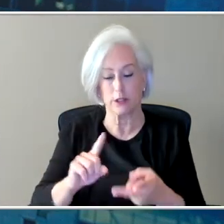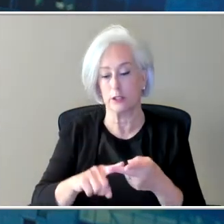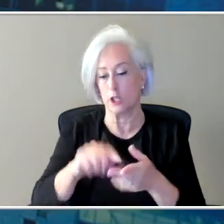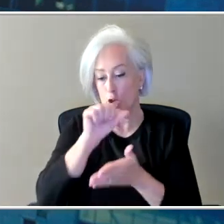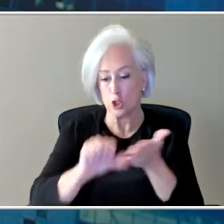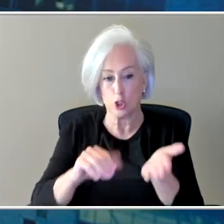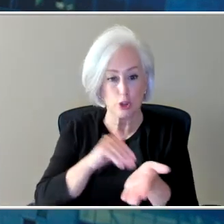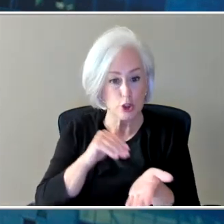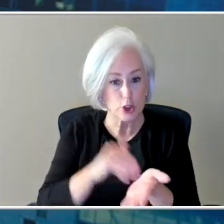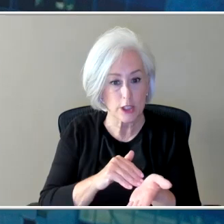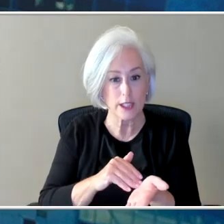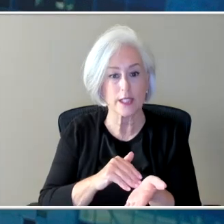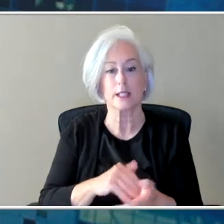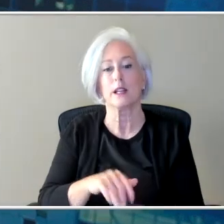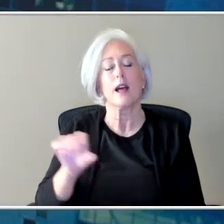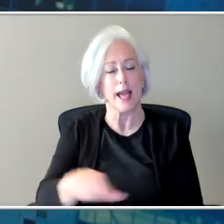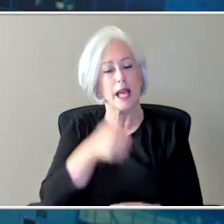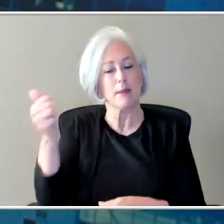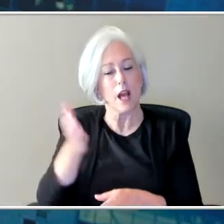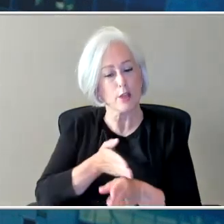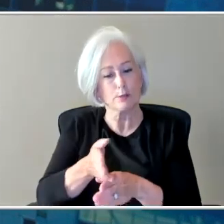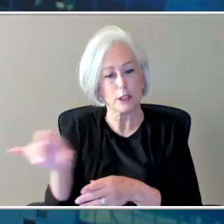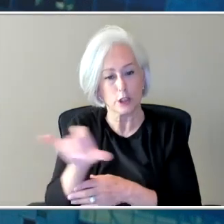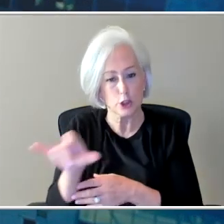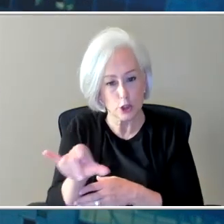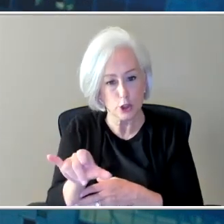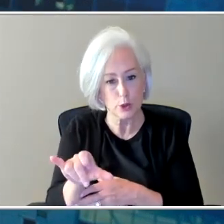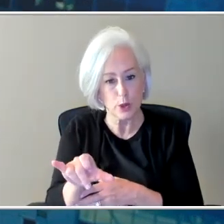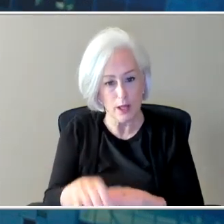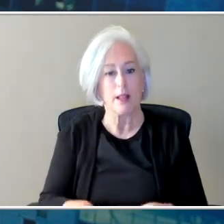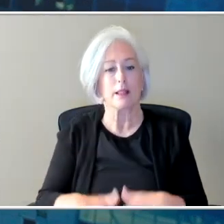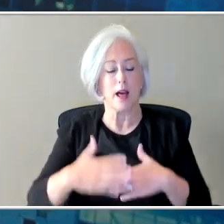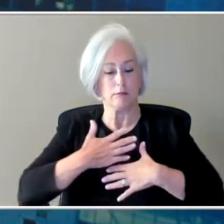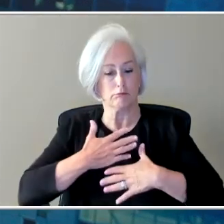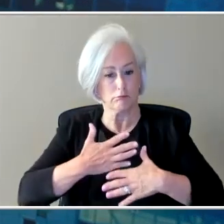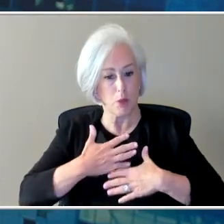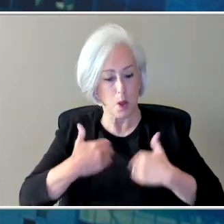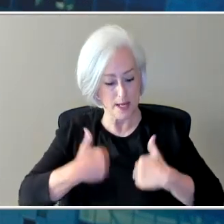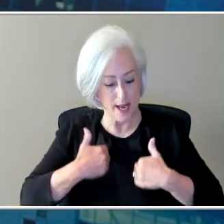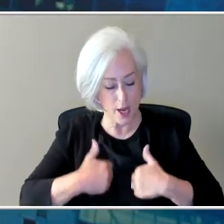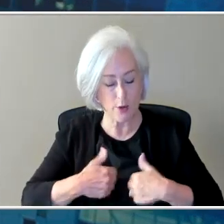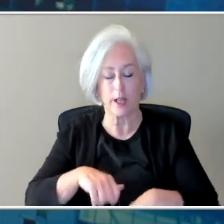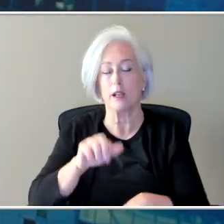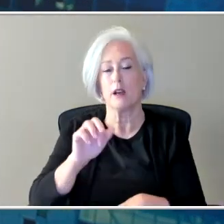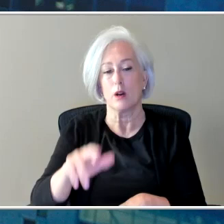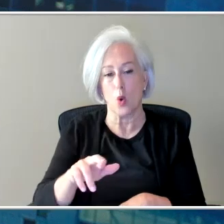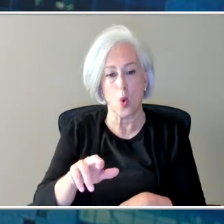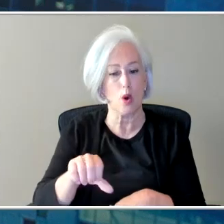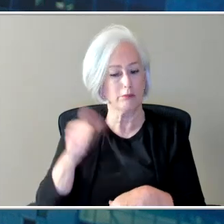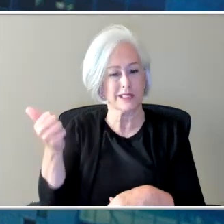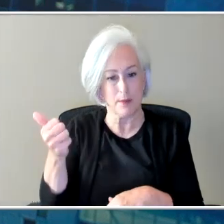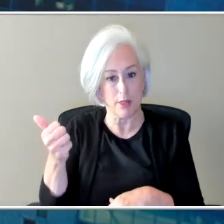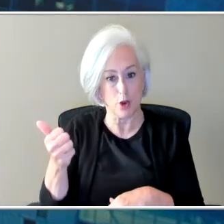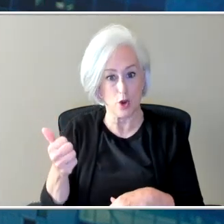pulmonary, GI, things like that. So, when a patient is told you've got a mass or you've got a new diagnosis of cancer, they have no clue